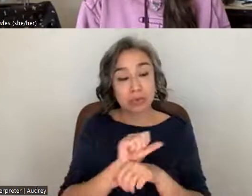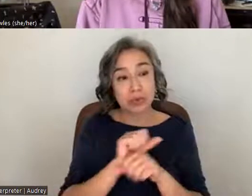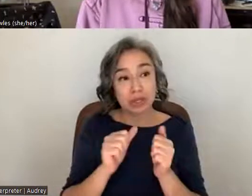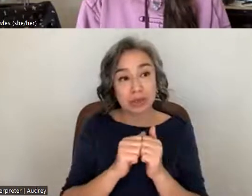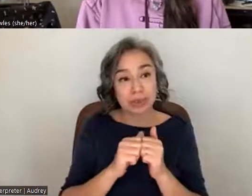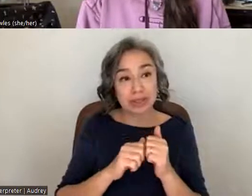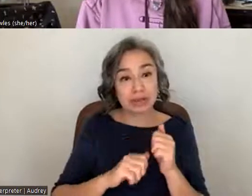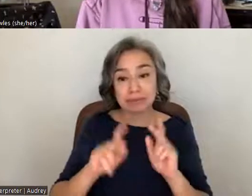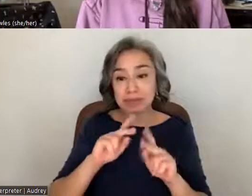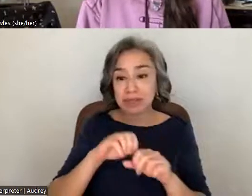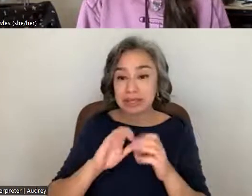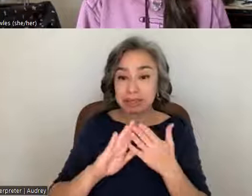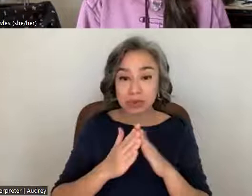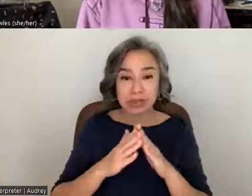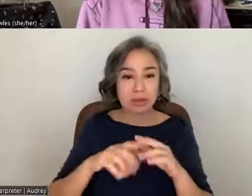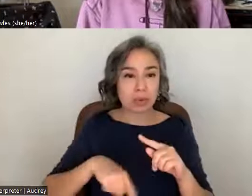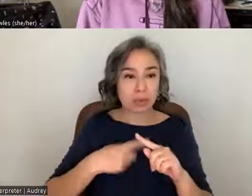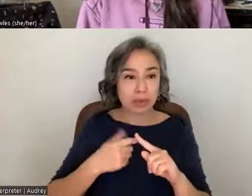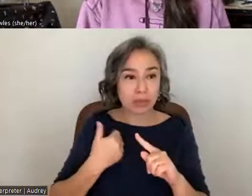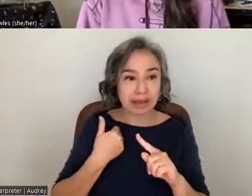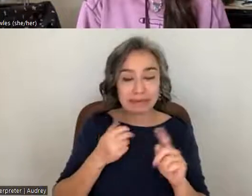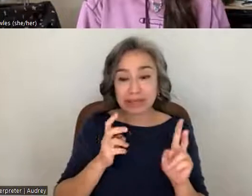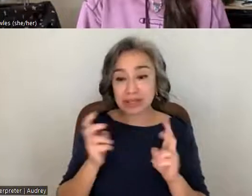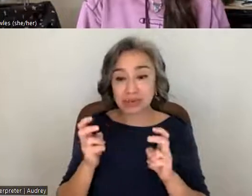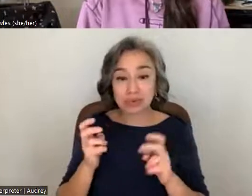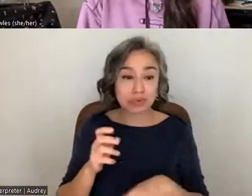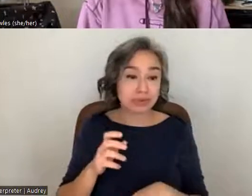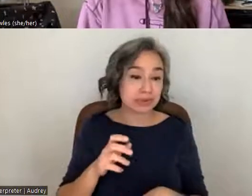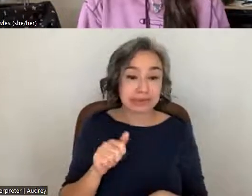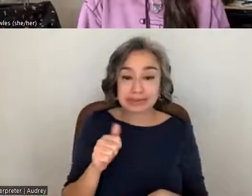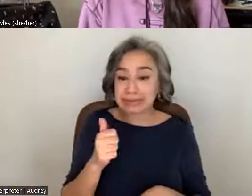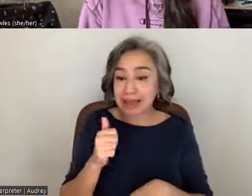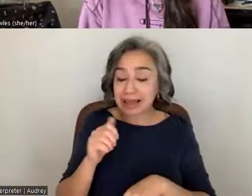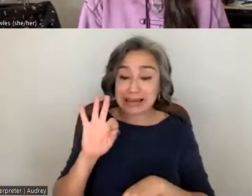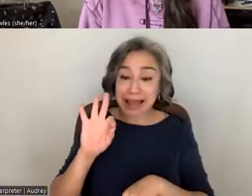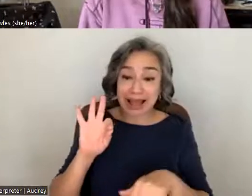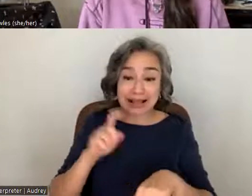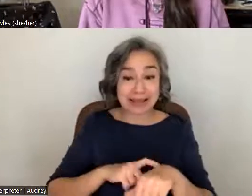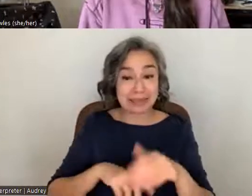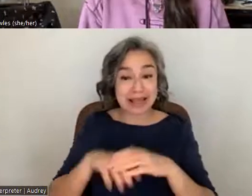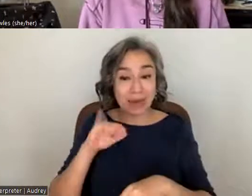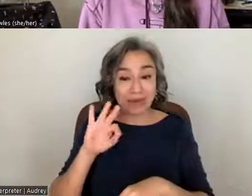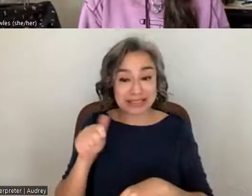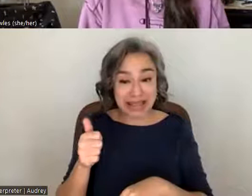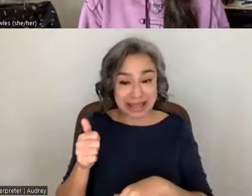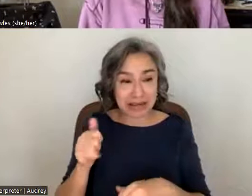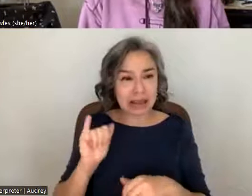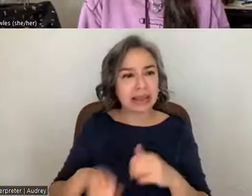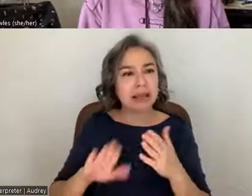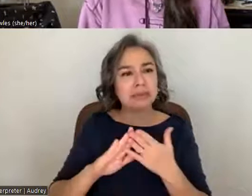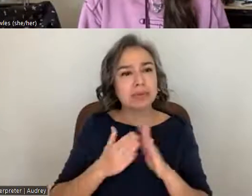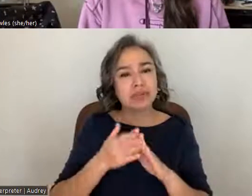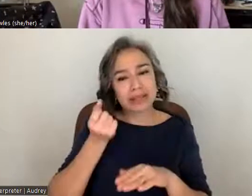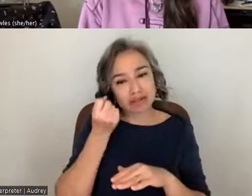community is when there is an issue, I think 9 times out of 10, that community understands their issue and